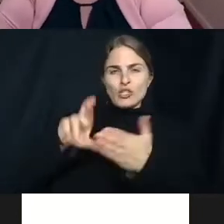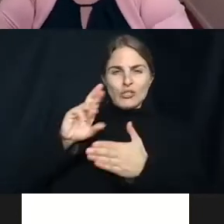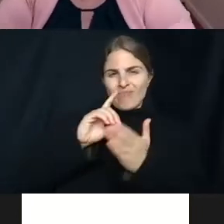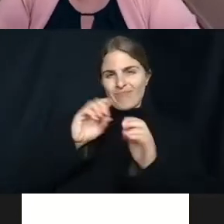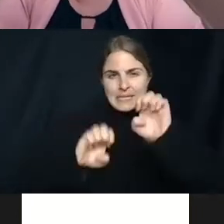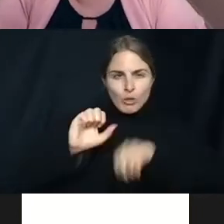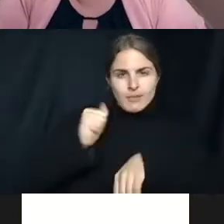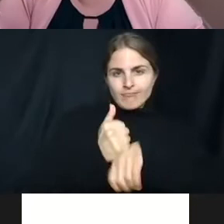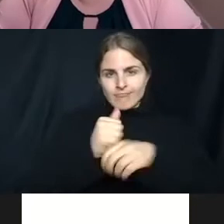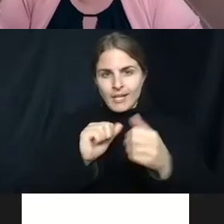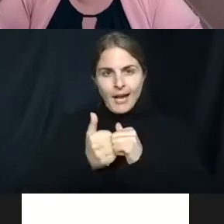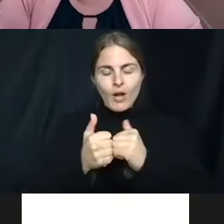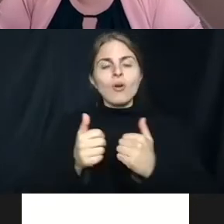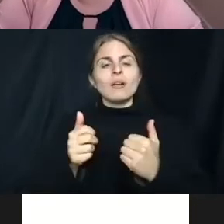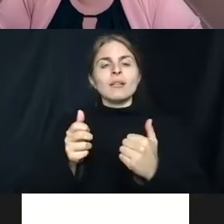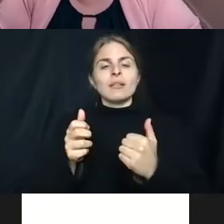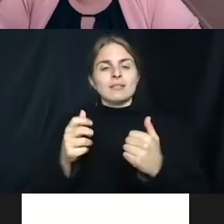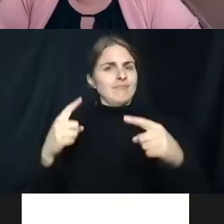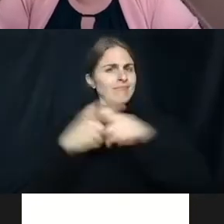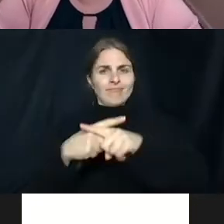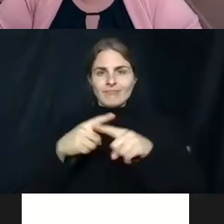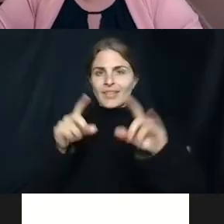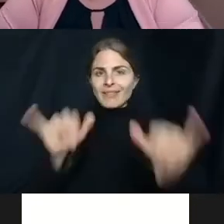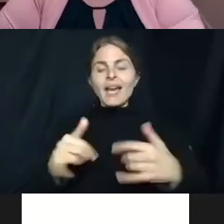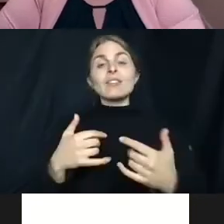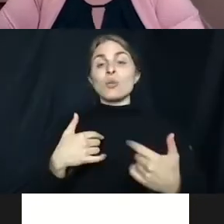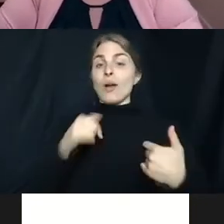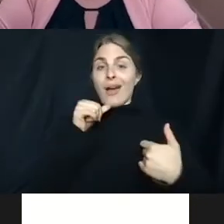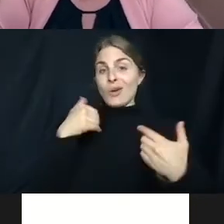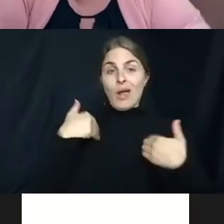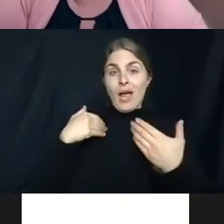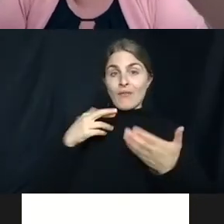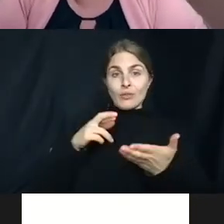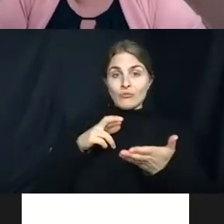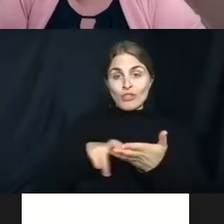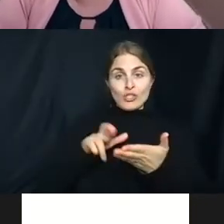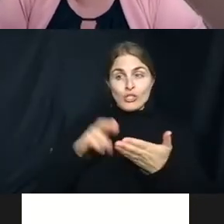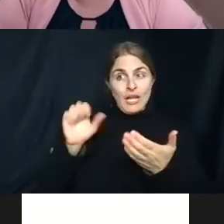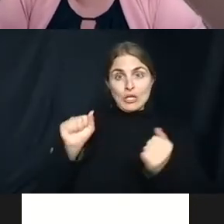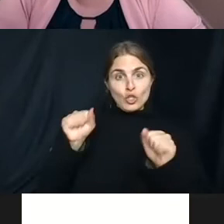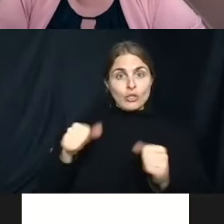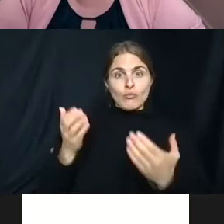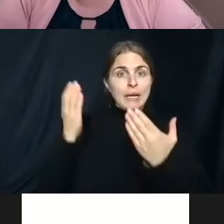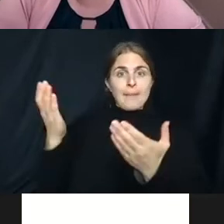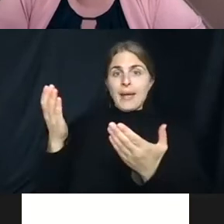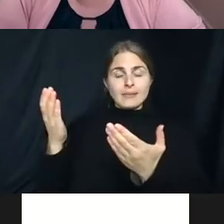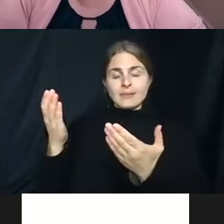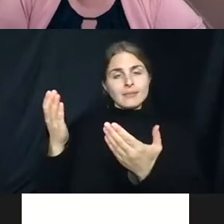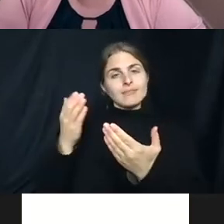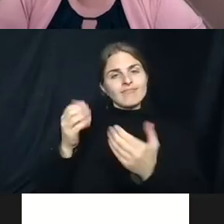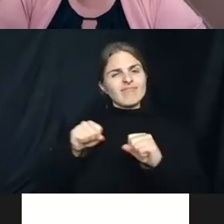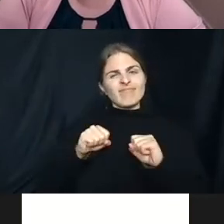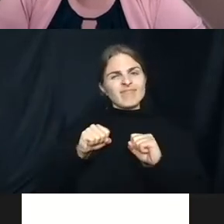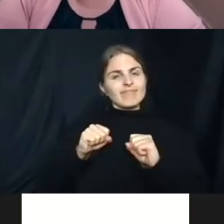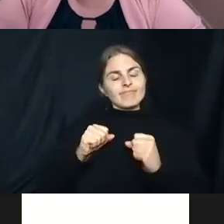yeah, I unfortunately don't have any research that I would recommend regarding like the